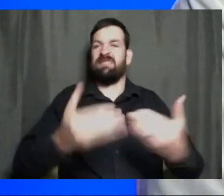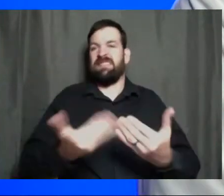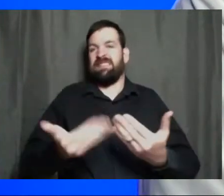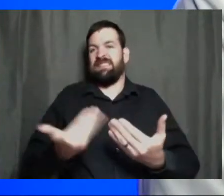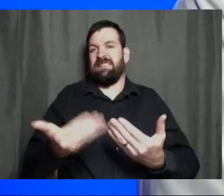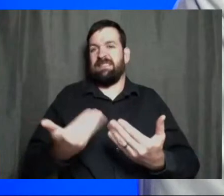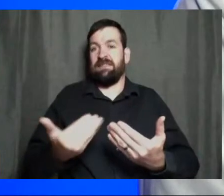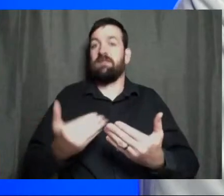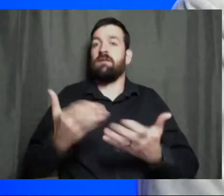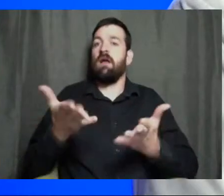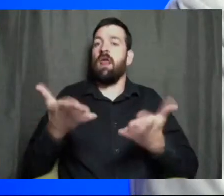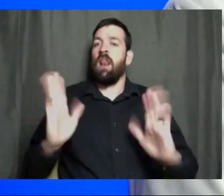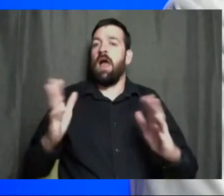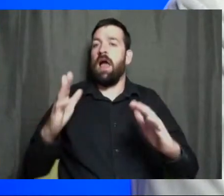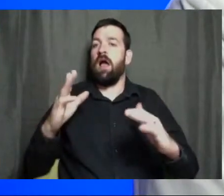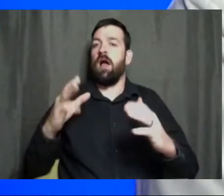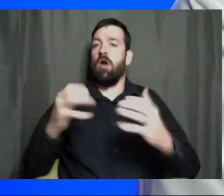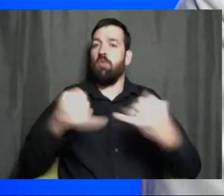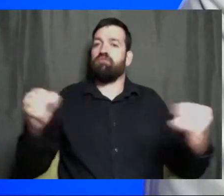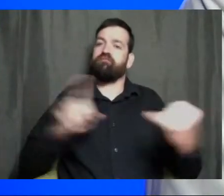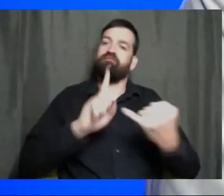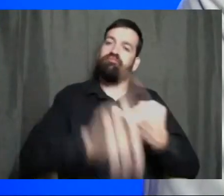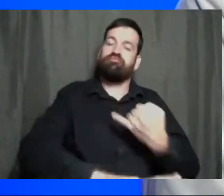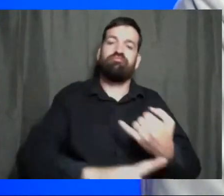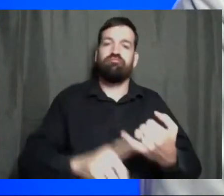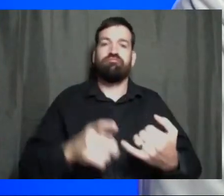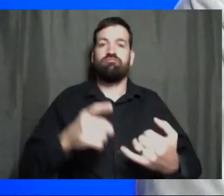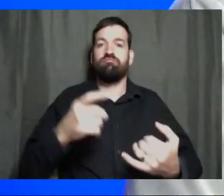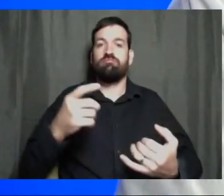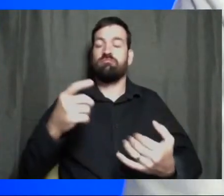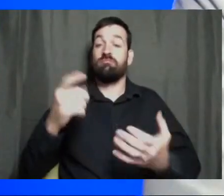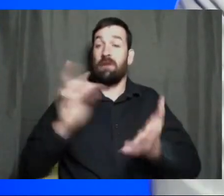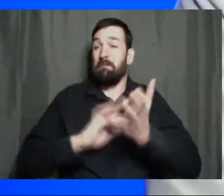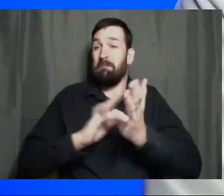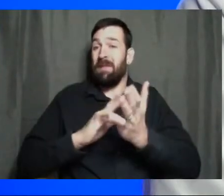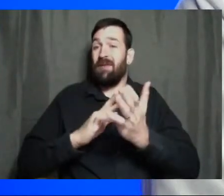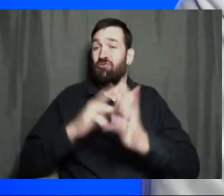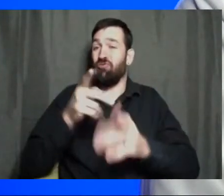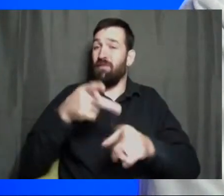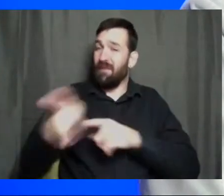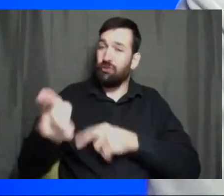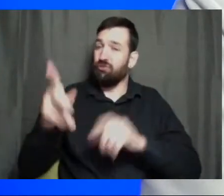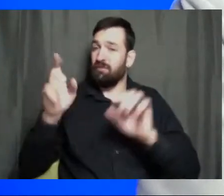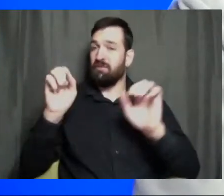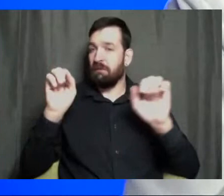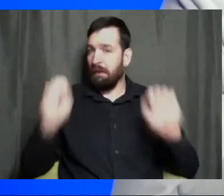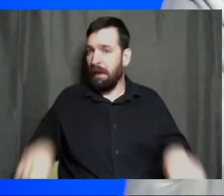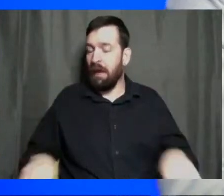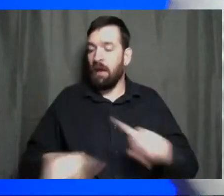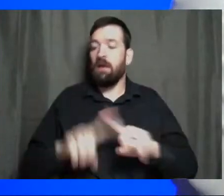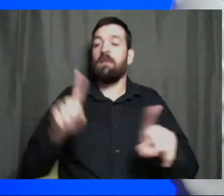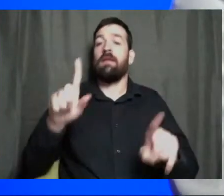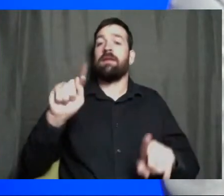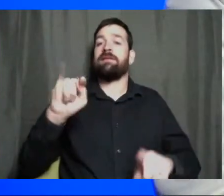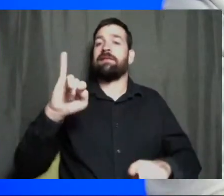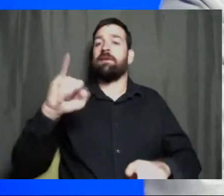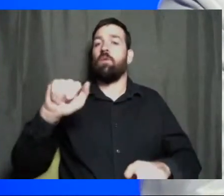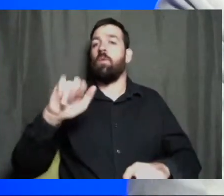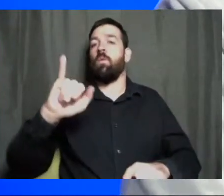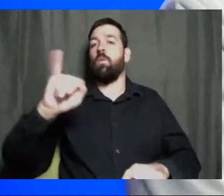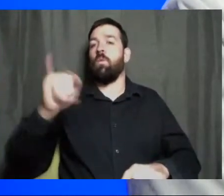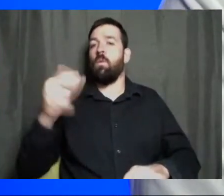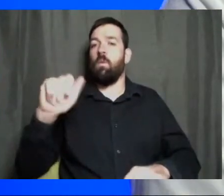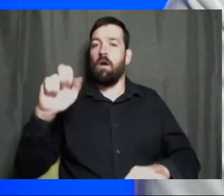cross the border. Even when it was closed, medical professionals were allowed. And then we would get to Tijuana and then fly to Mexico City